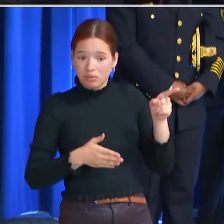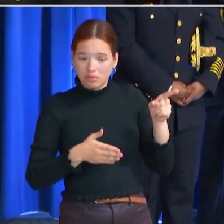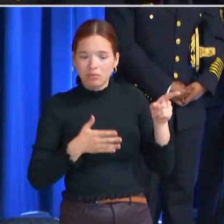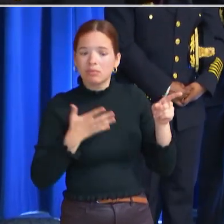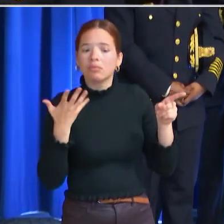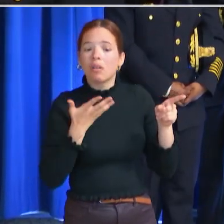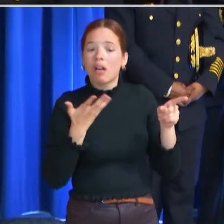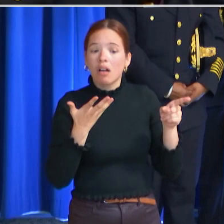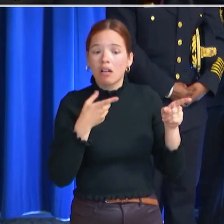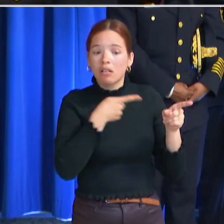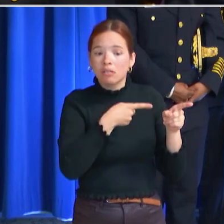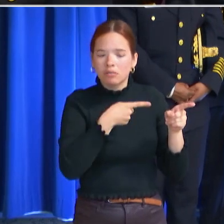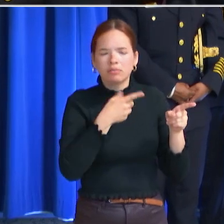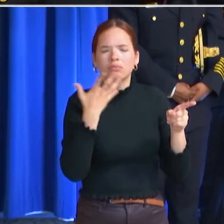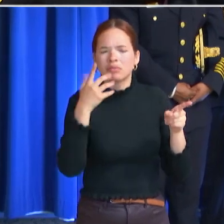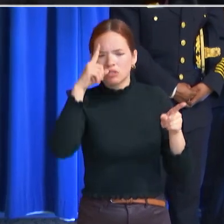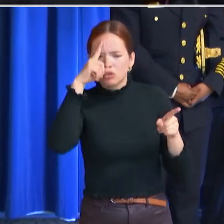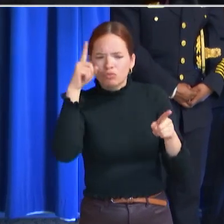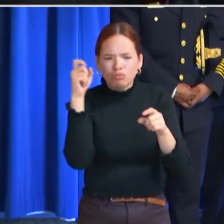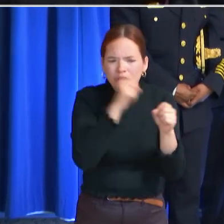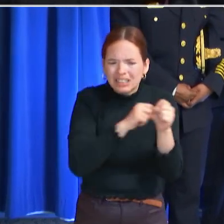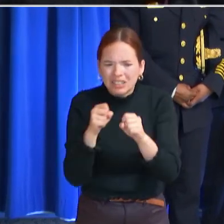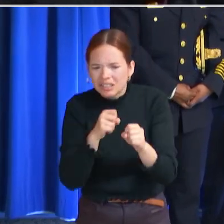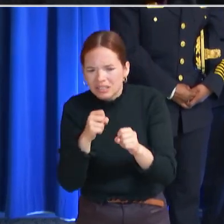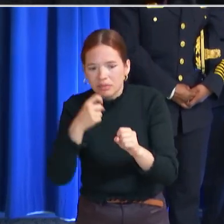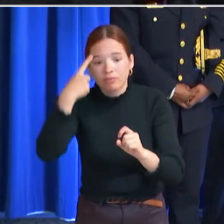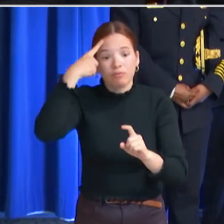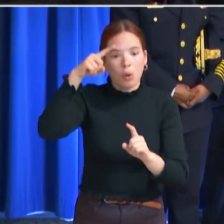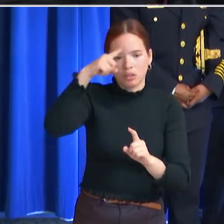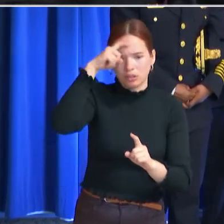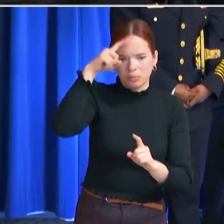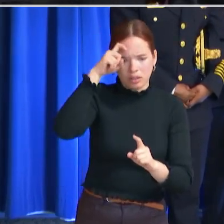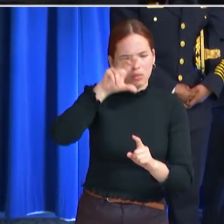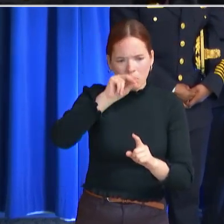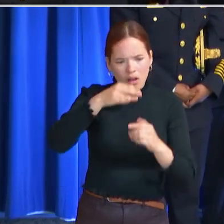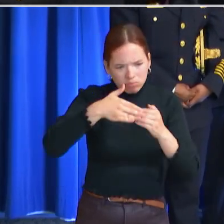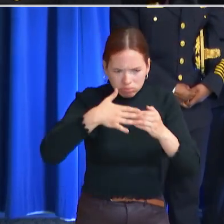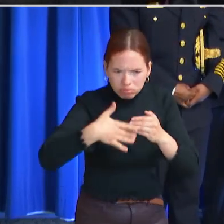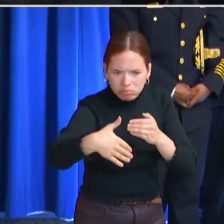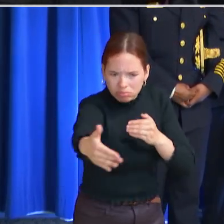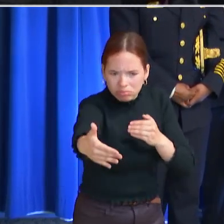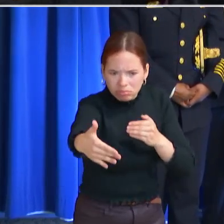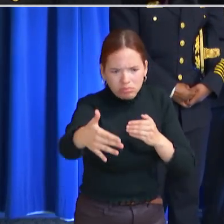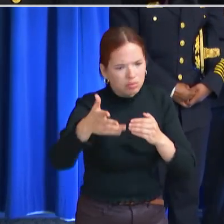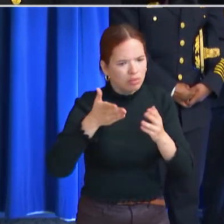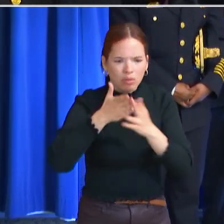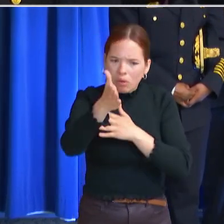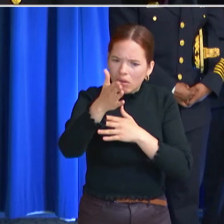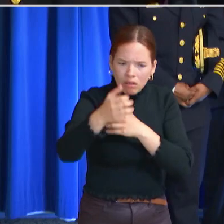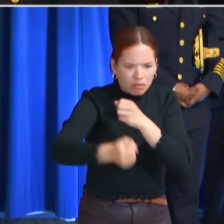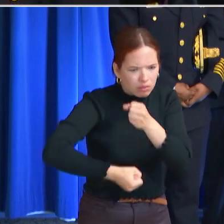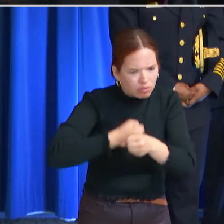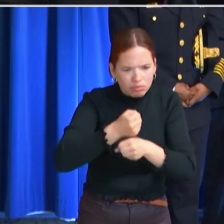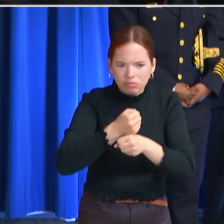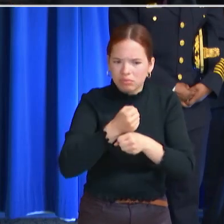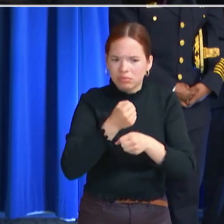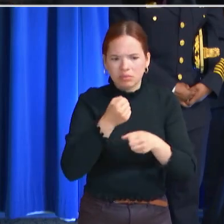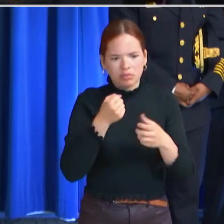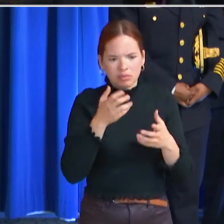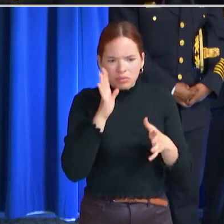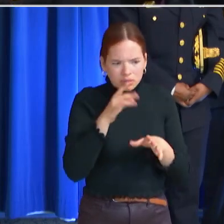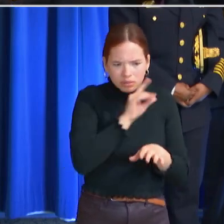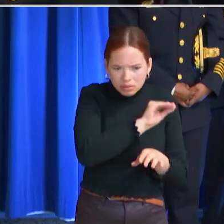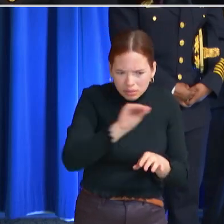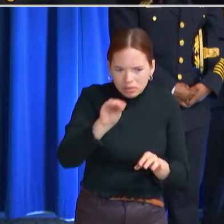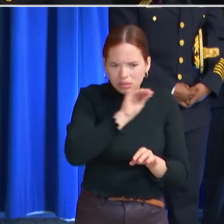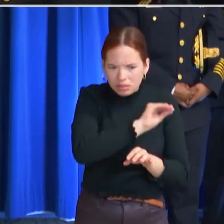strategies, not just for the summer, but leading up to the summer, about how we can deploy what we know